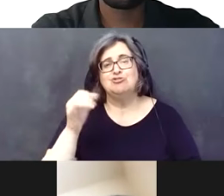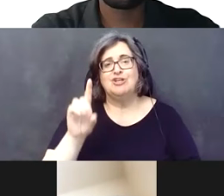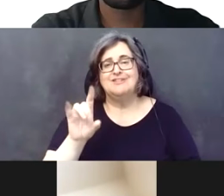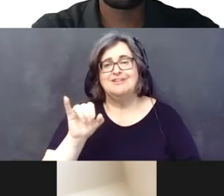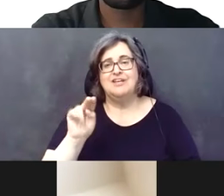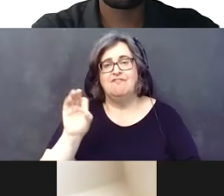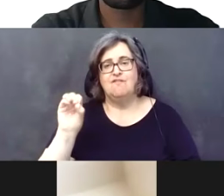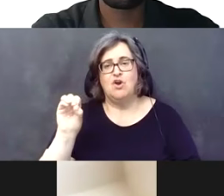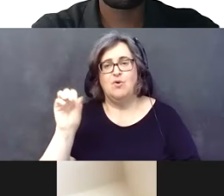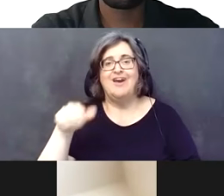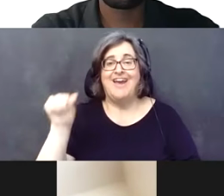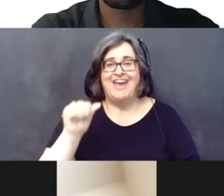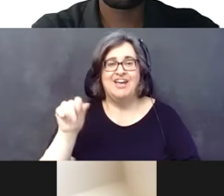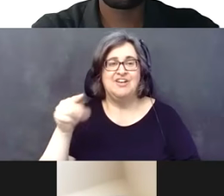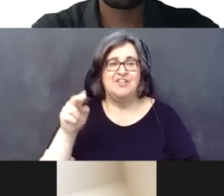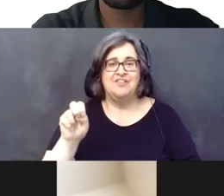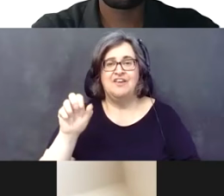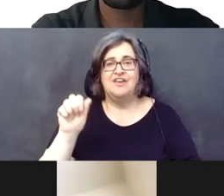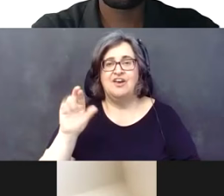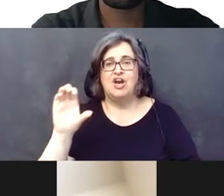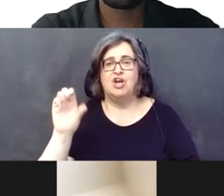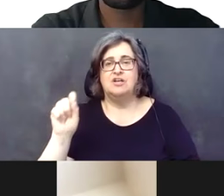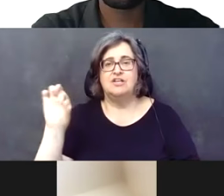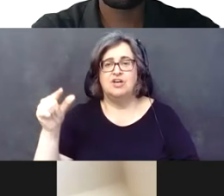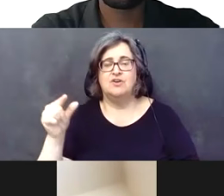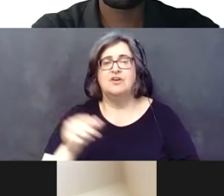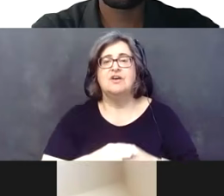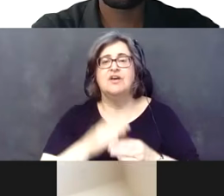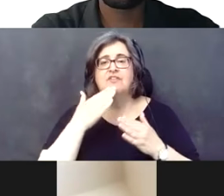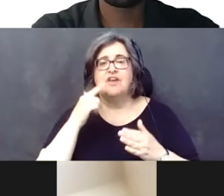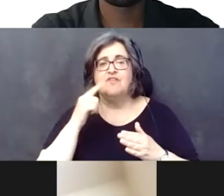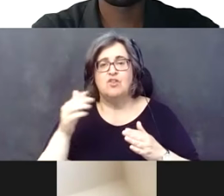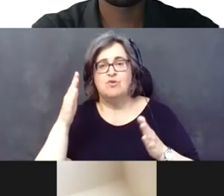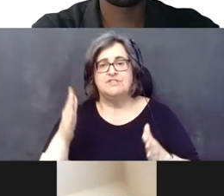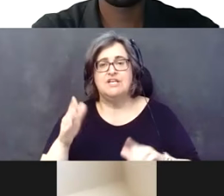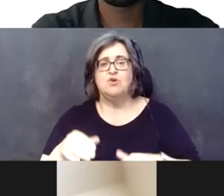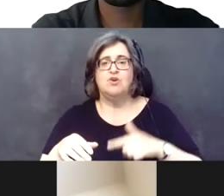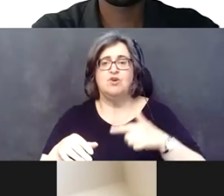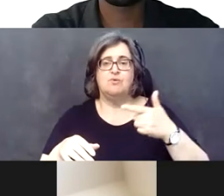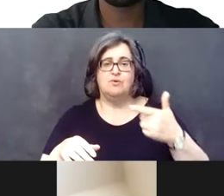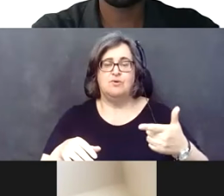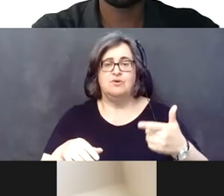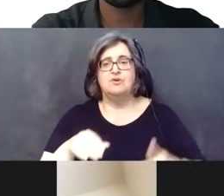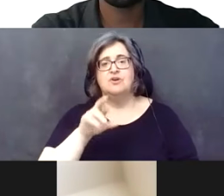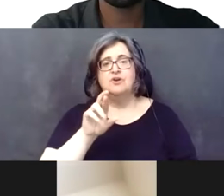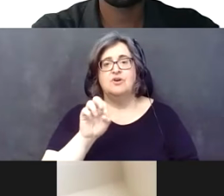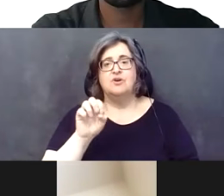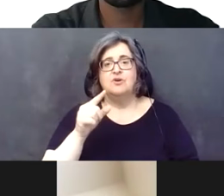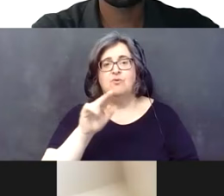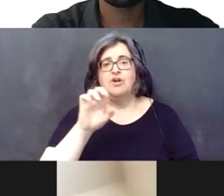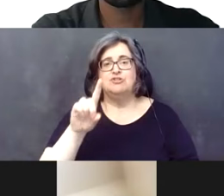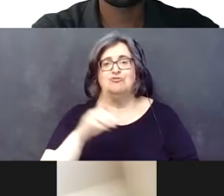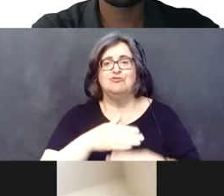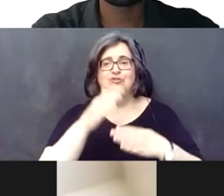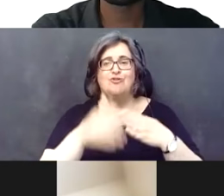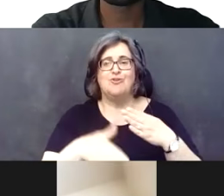nccjdinfo@thearc.org. Thank you again to our presenters for those questions. I'm going to turn things back over to Reginald to get us closed out.